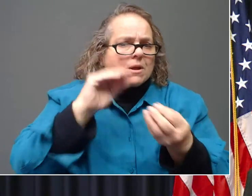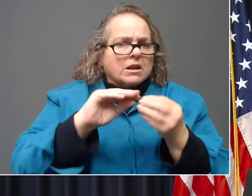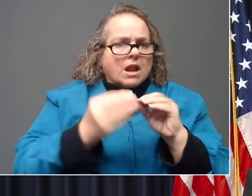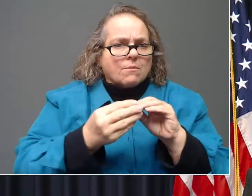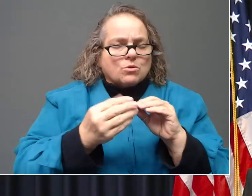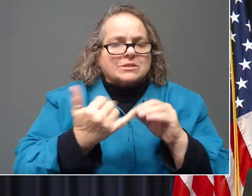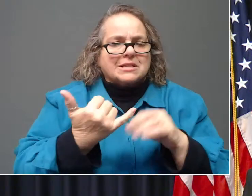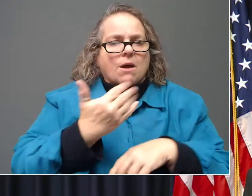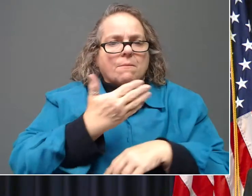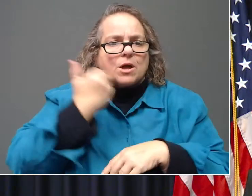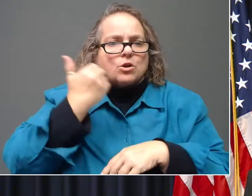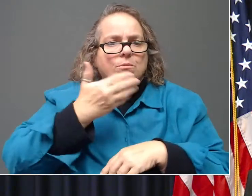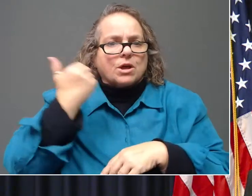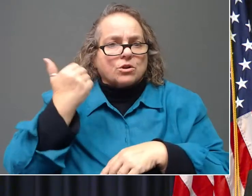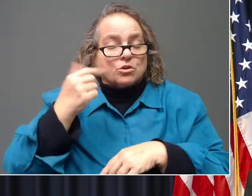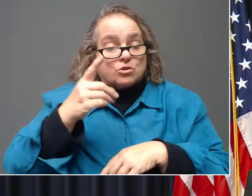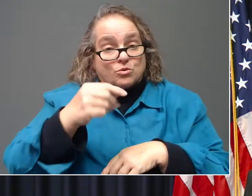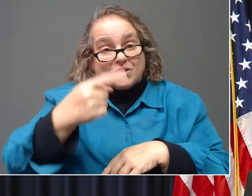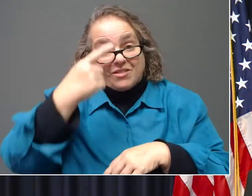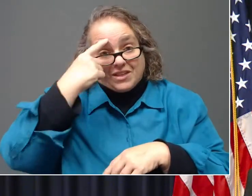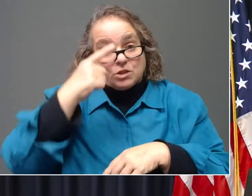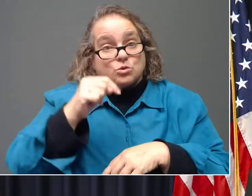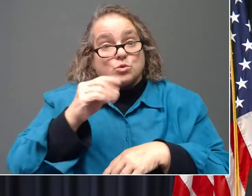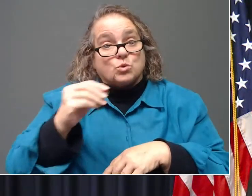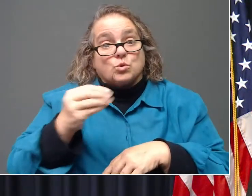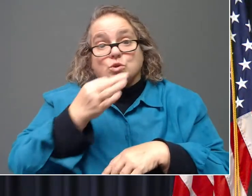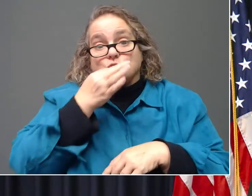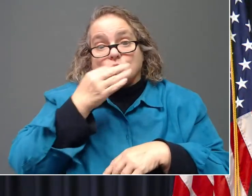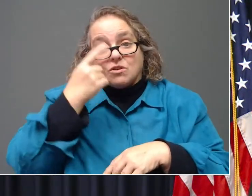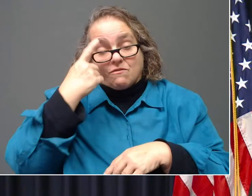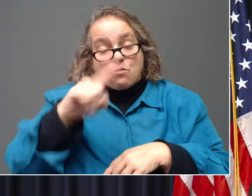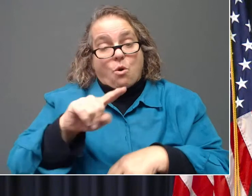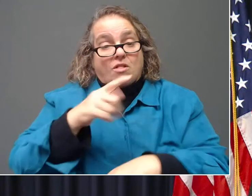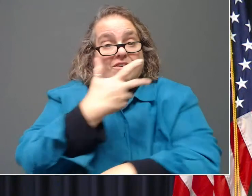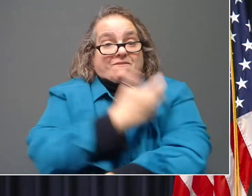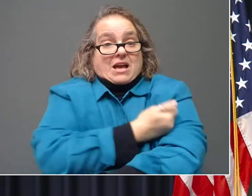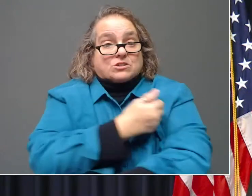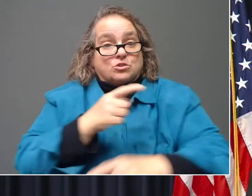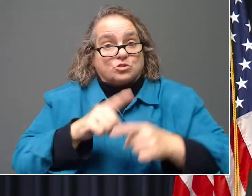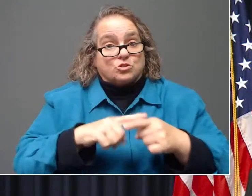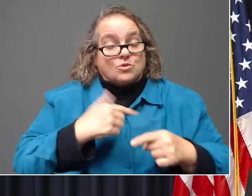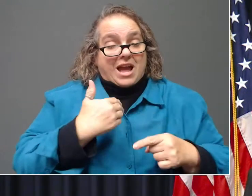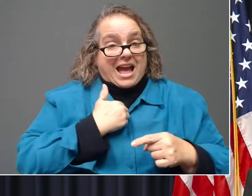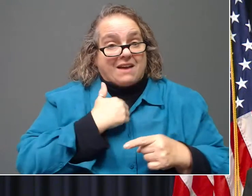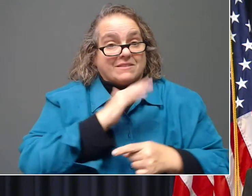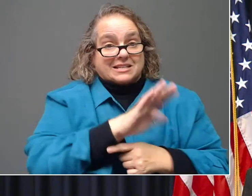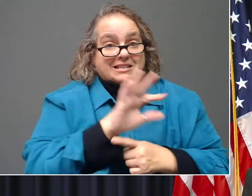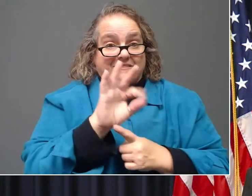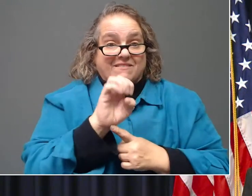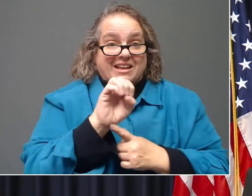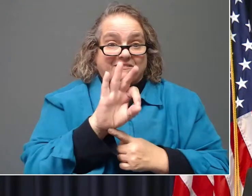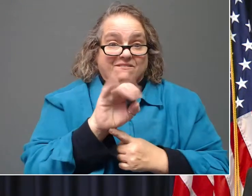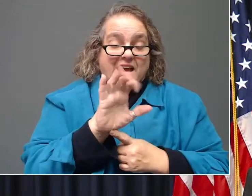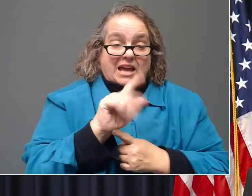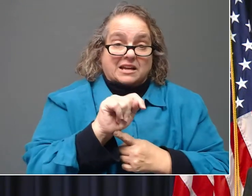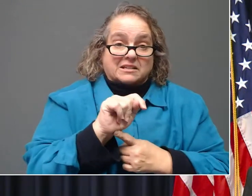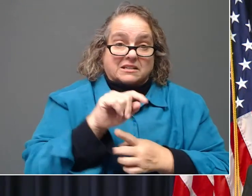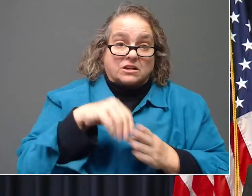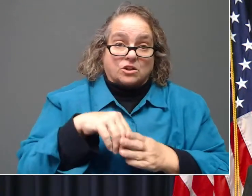better? And do you think it's too soon for the vaccine to have had any effect in those nursing homes?